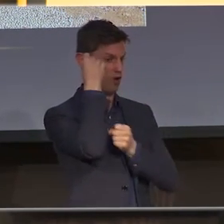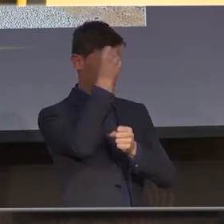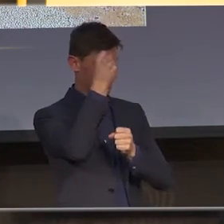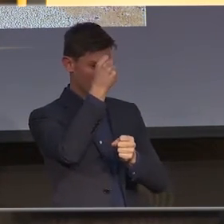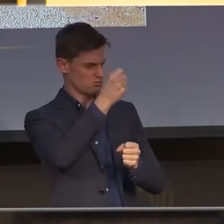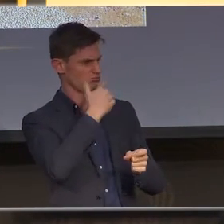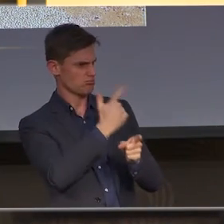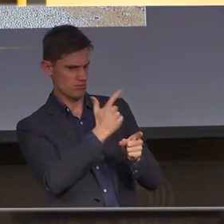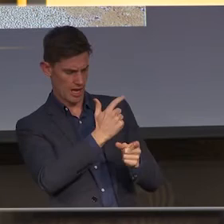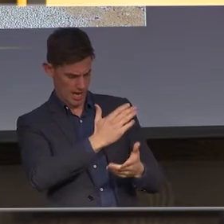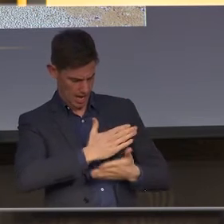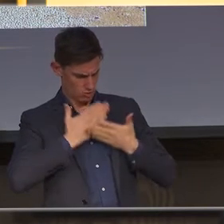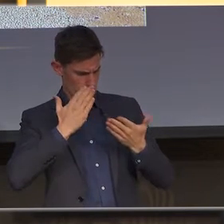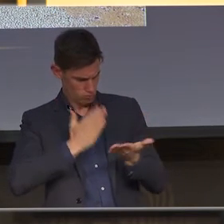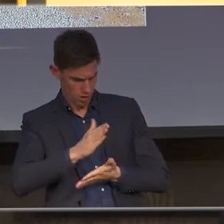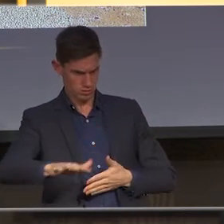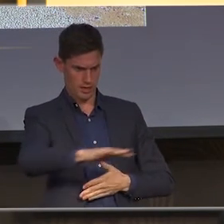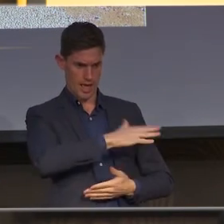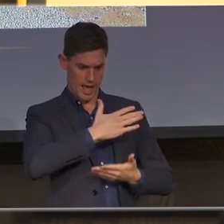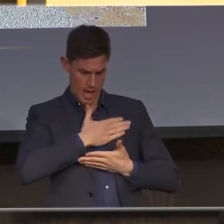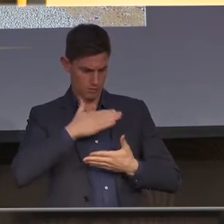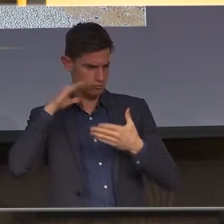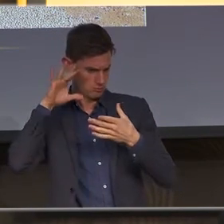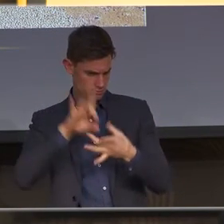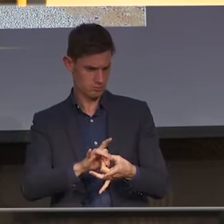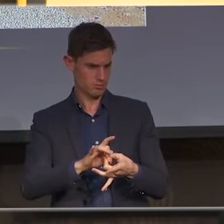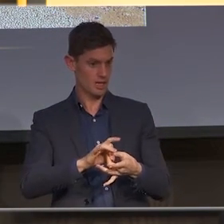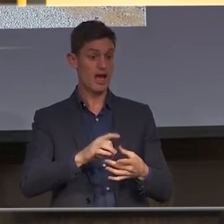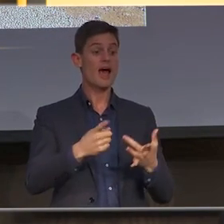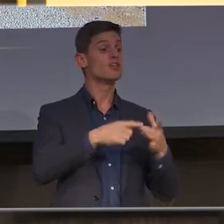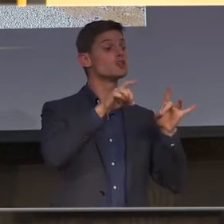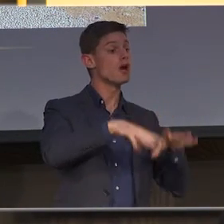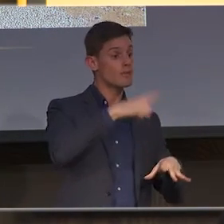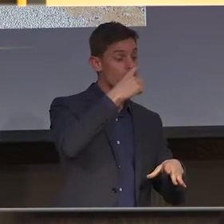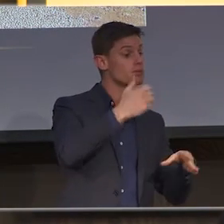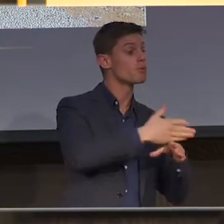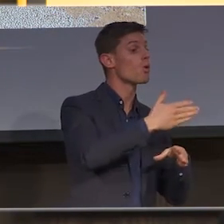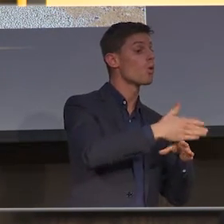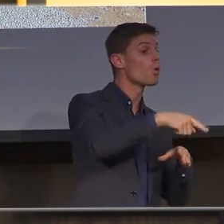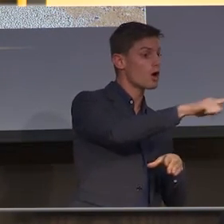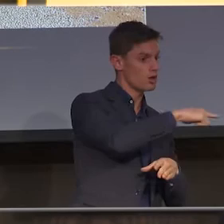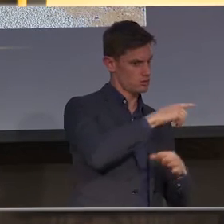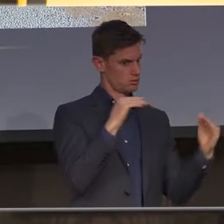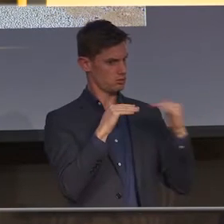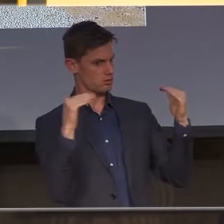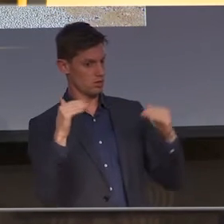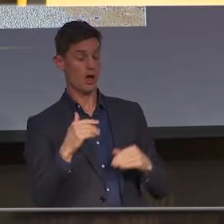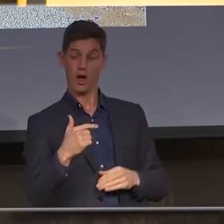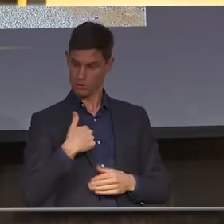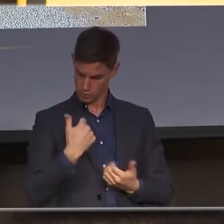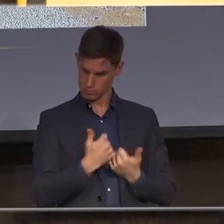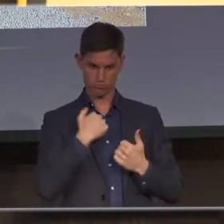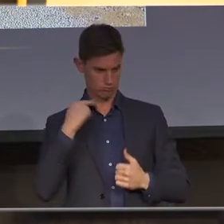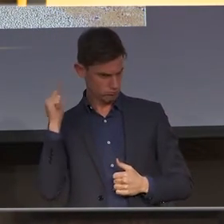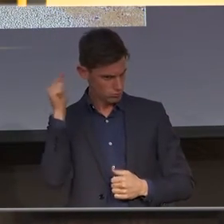to their traditional country and to be treated equally with other Australians employed on the land. Like most others, I went to Wave Hill to pay respect and to